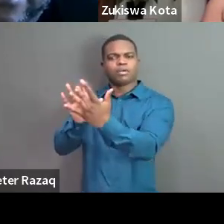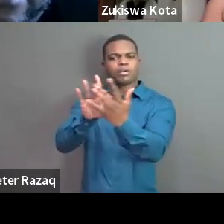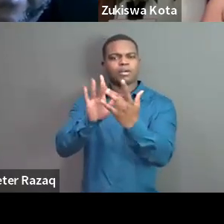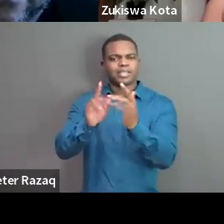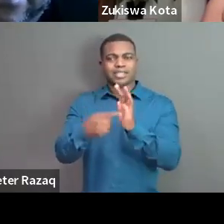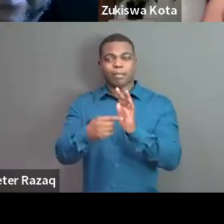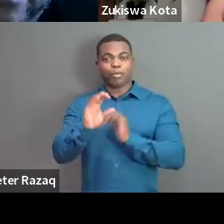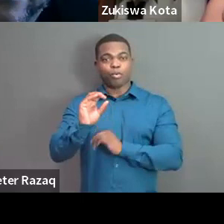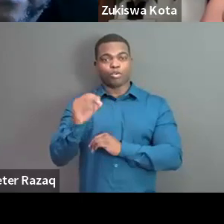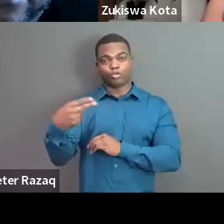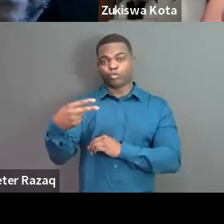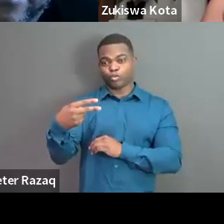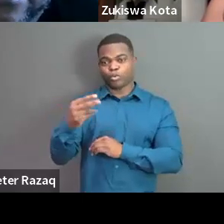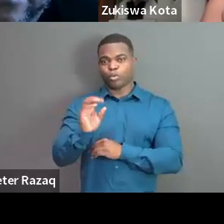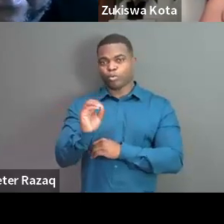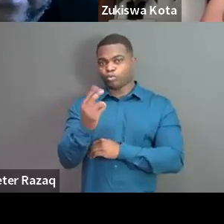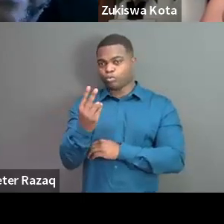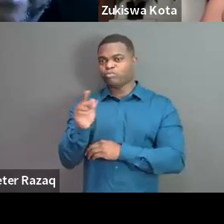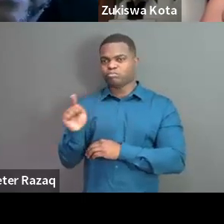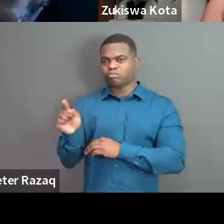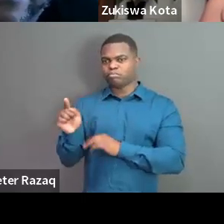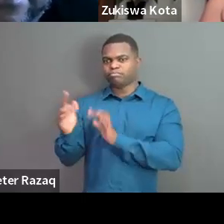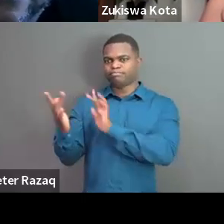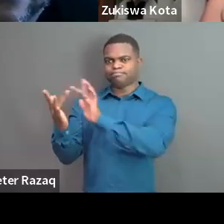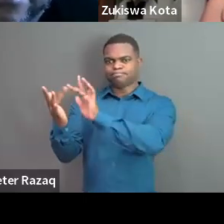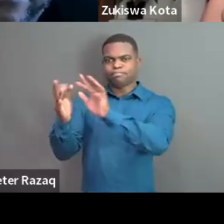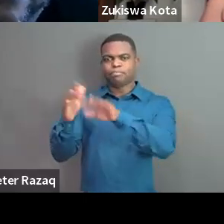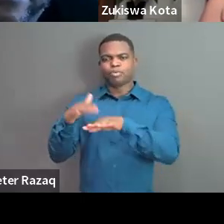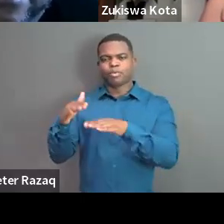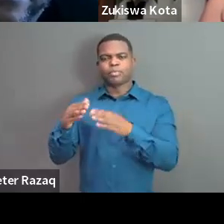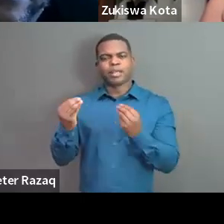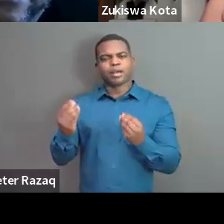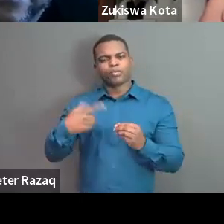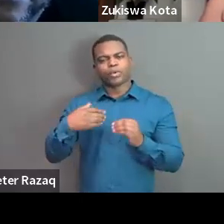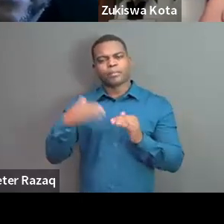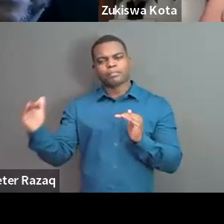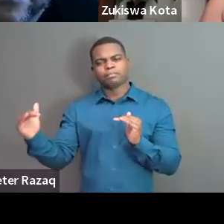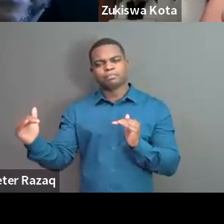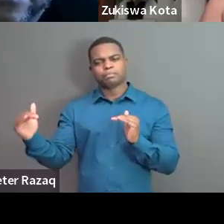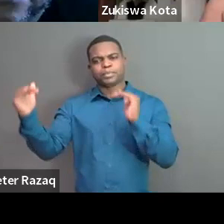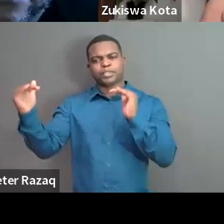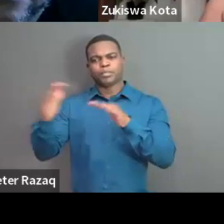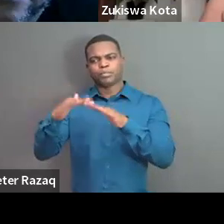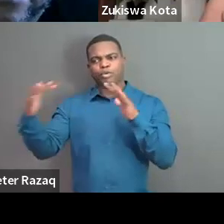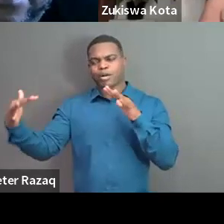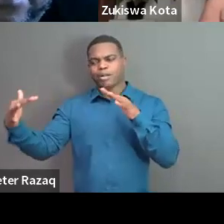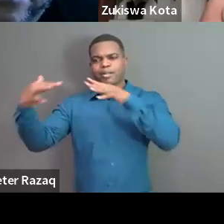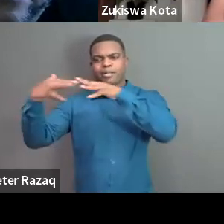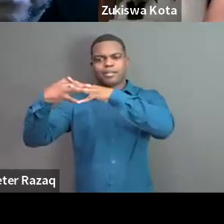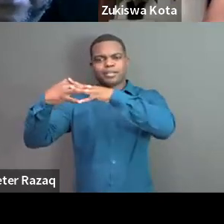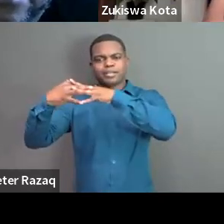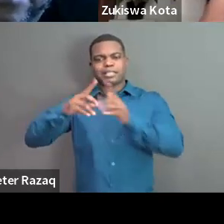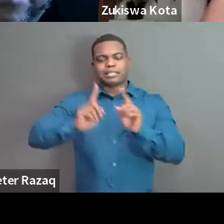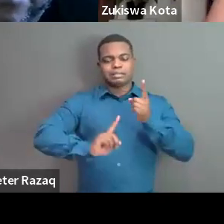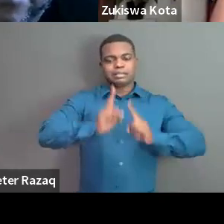a luxury? So the same way we get water, the same way we get electricity, how do we create that link so